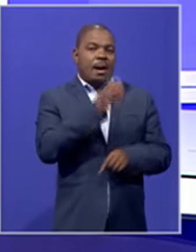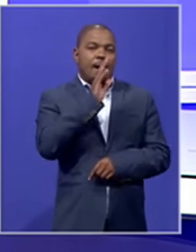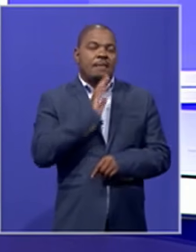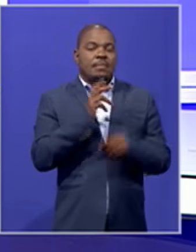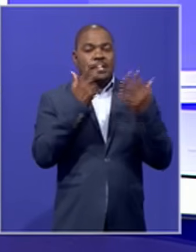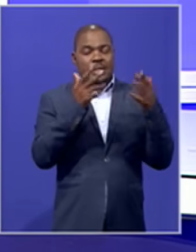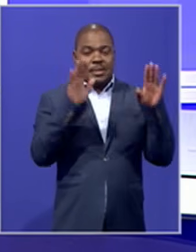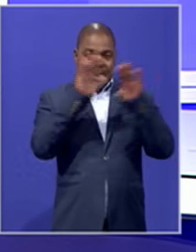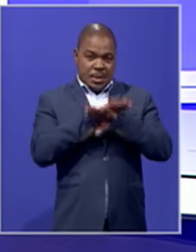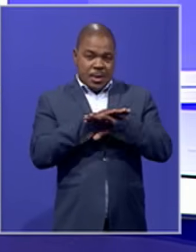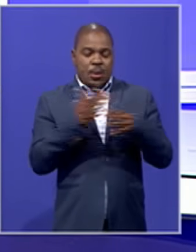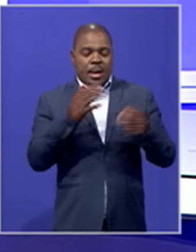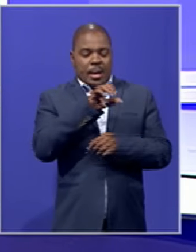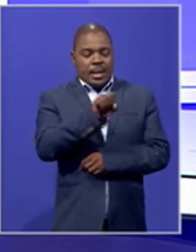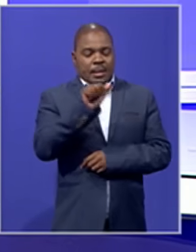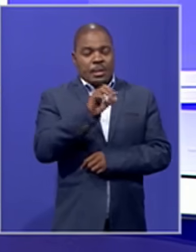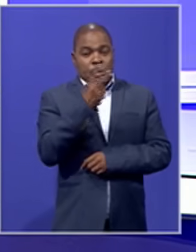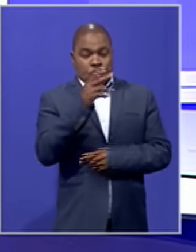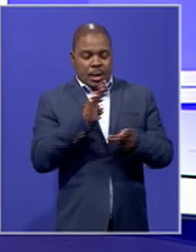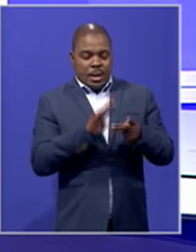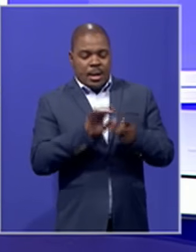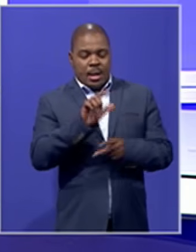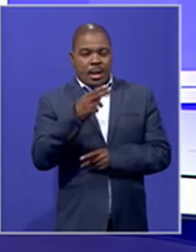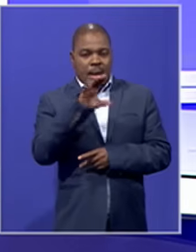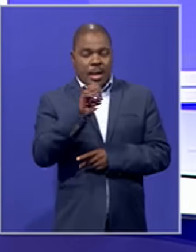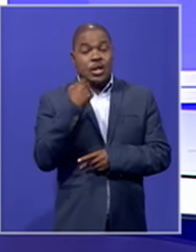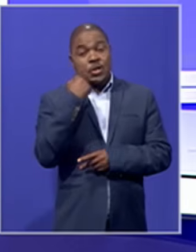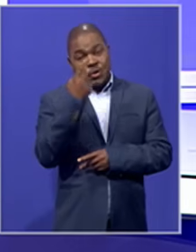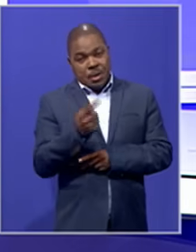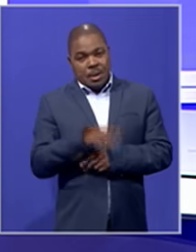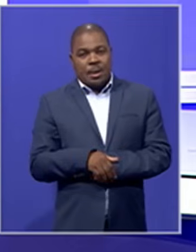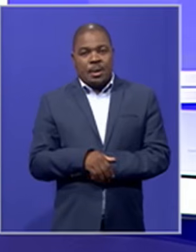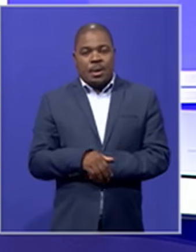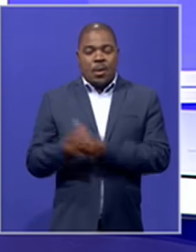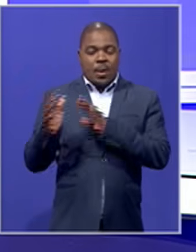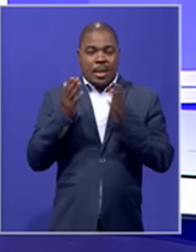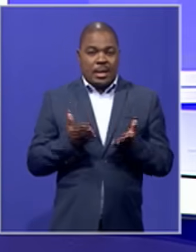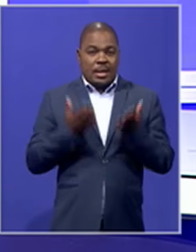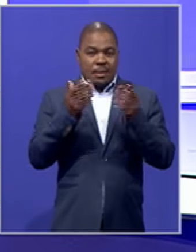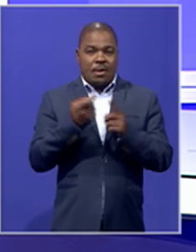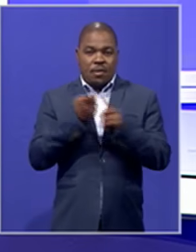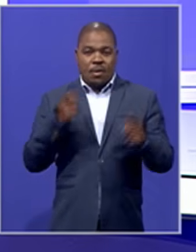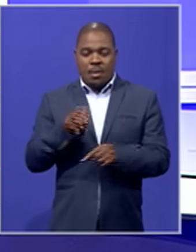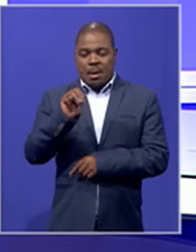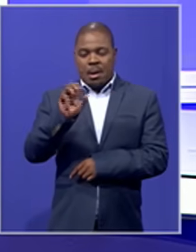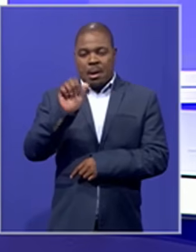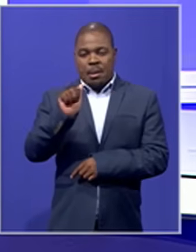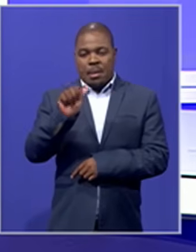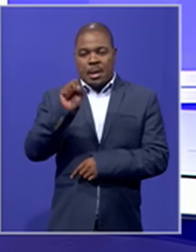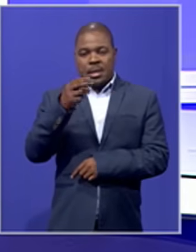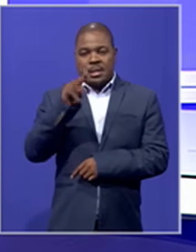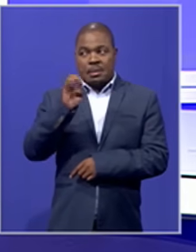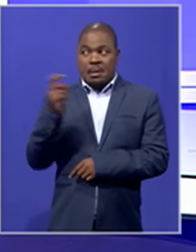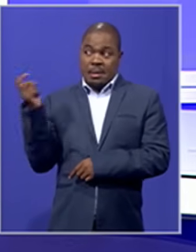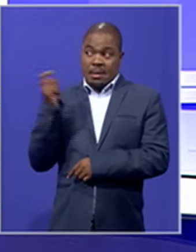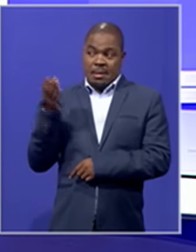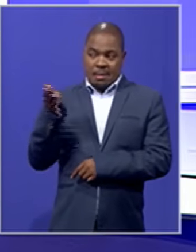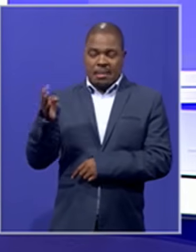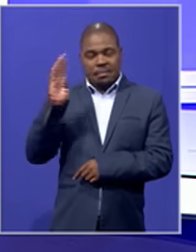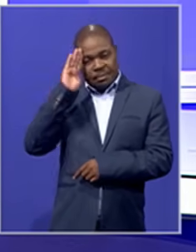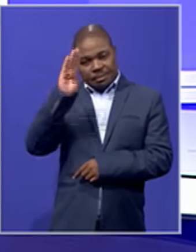tšwa iring ya seswai go SABC 2 le lehae go sasa go latela kakanyo ya maemo a boso ka Mašibe Kganyago. Go šegofetše,